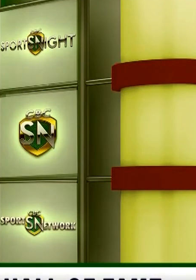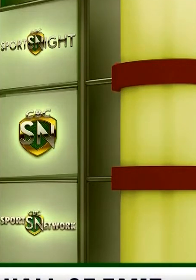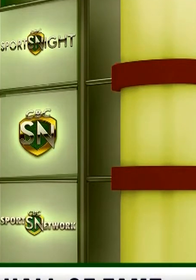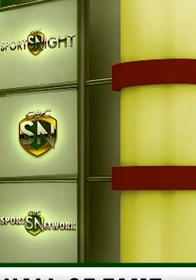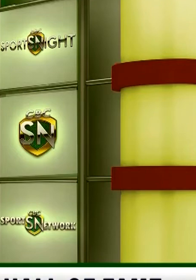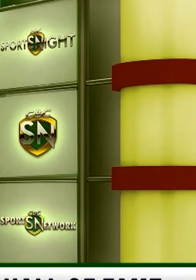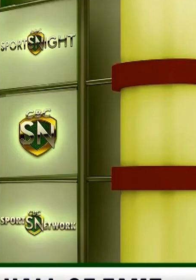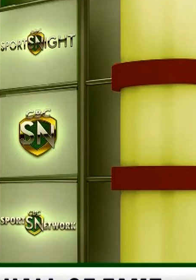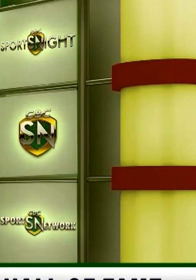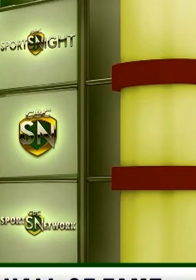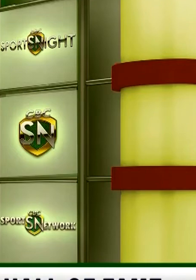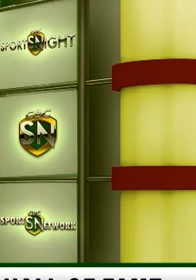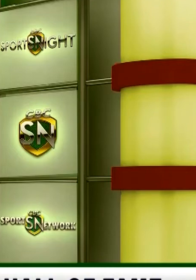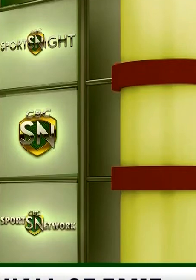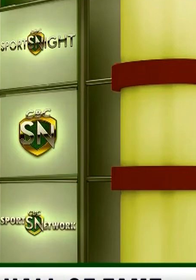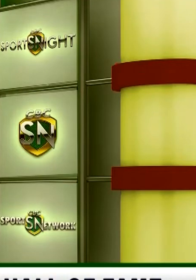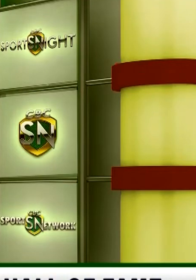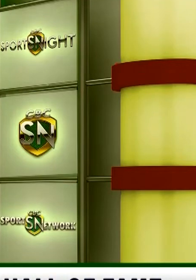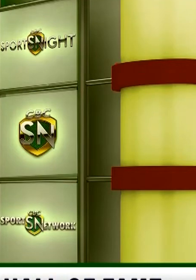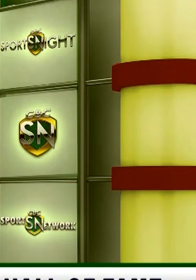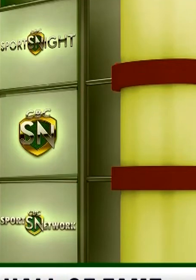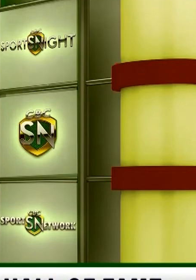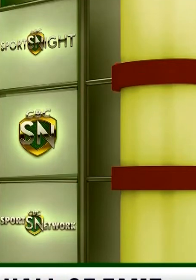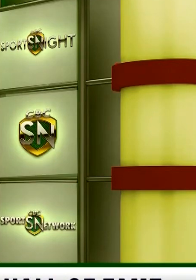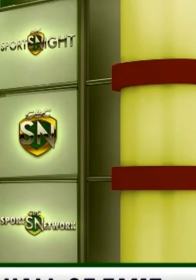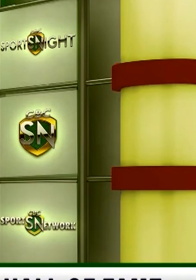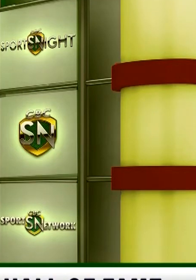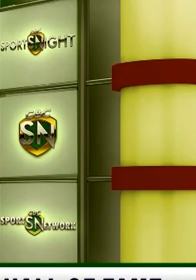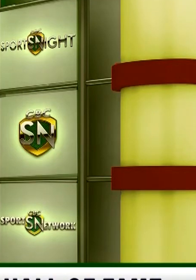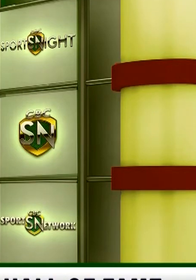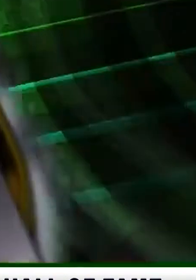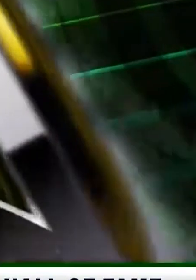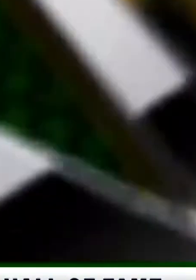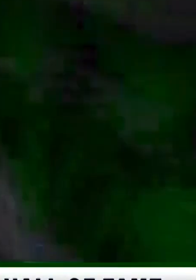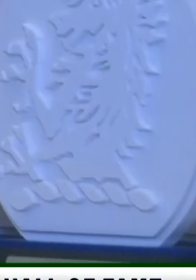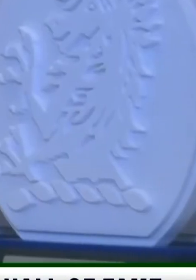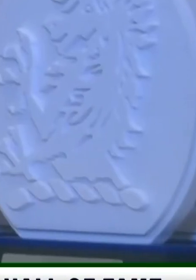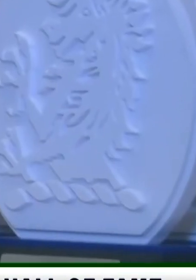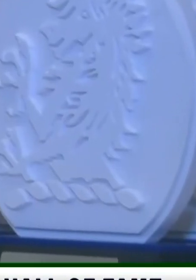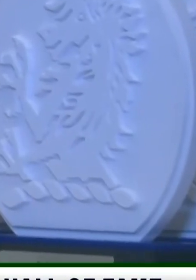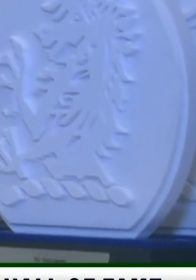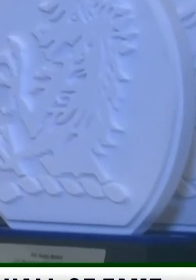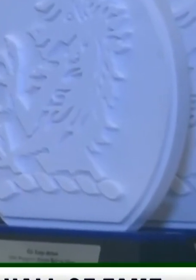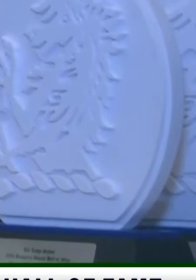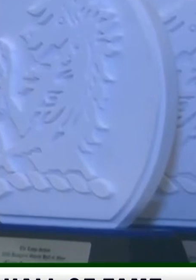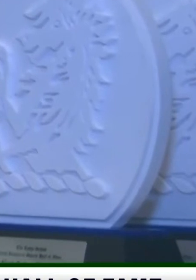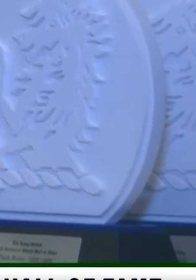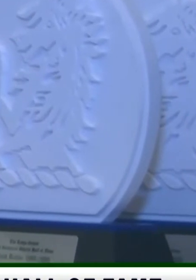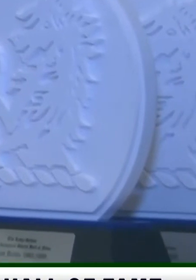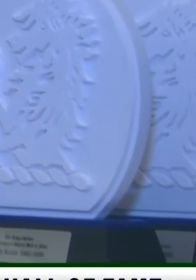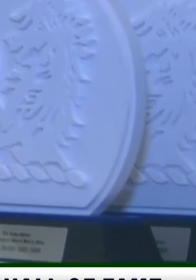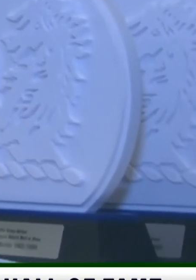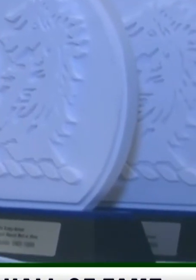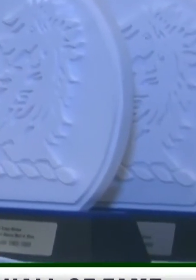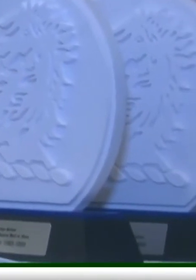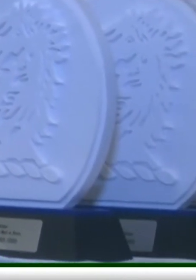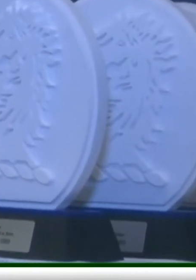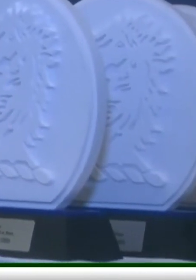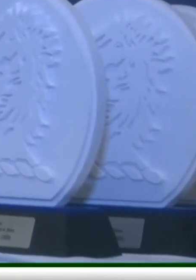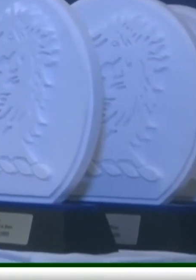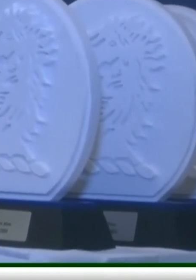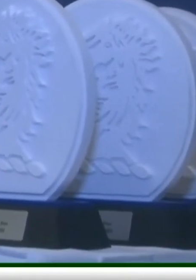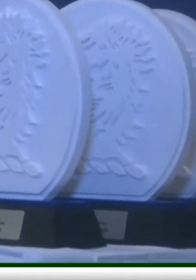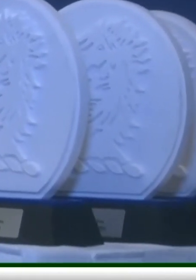the honor for their contributions. CBC's Anne-Marie Burke reports. From the disciplines of track and field, football and